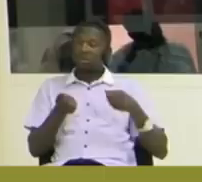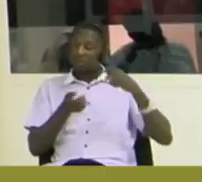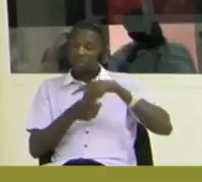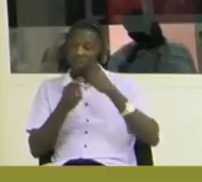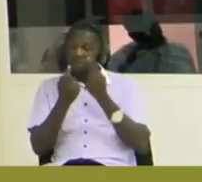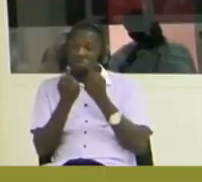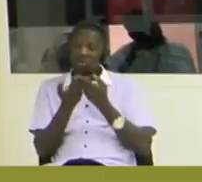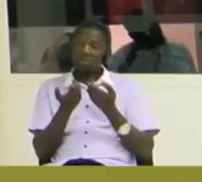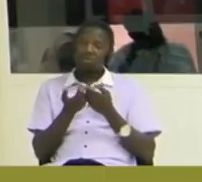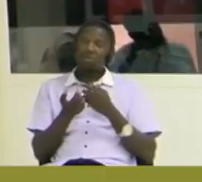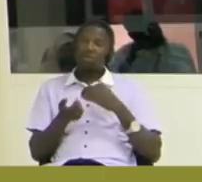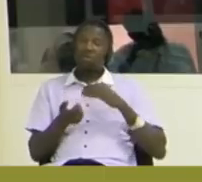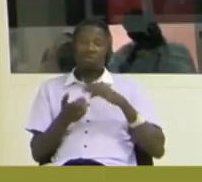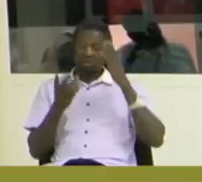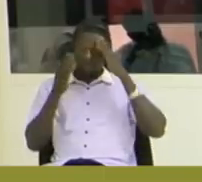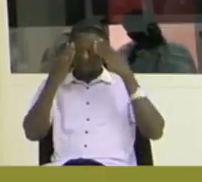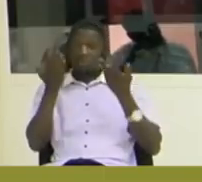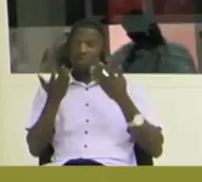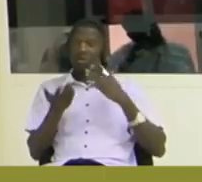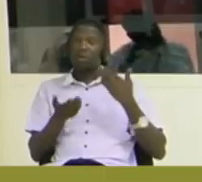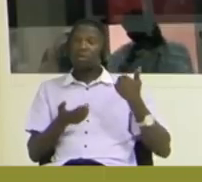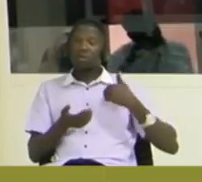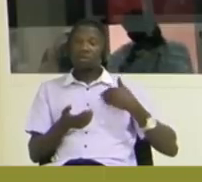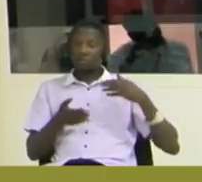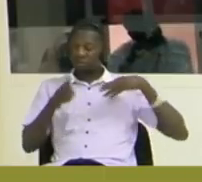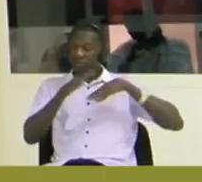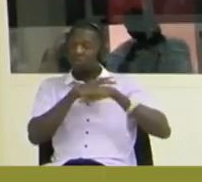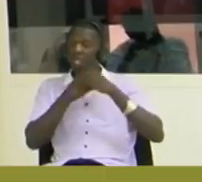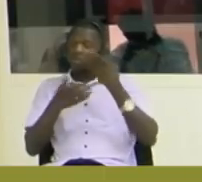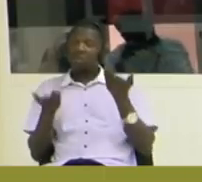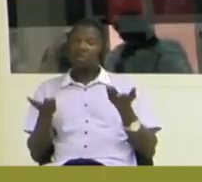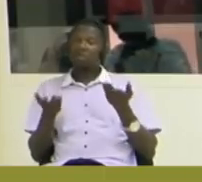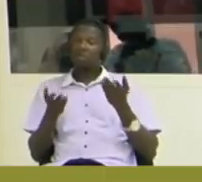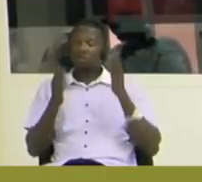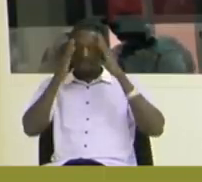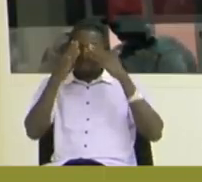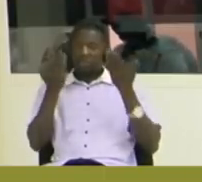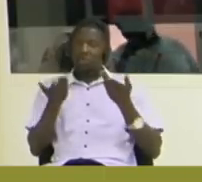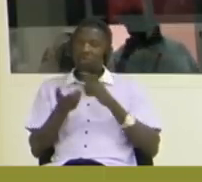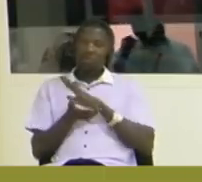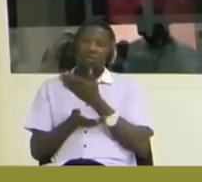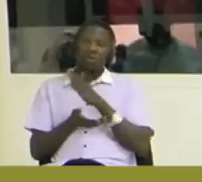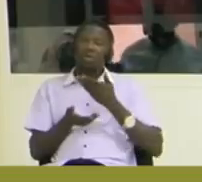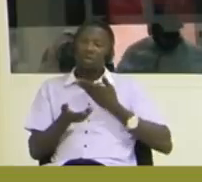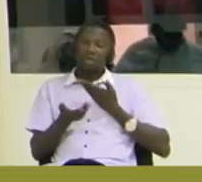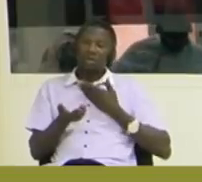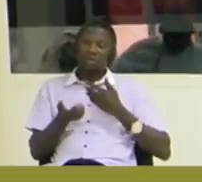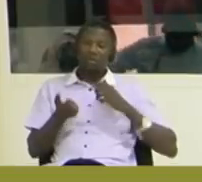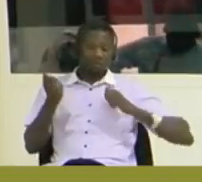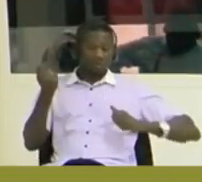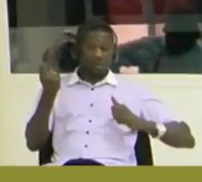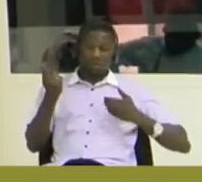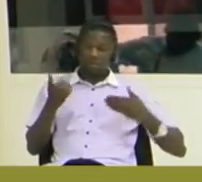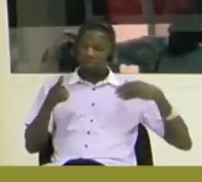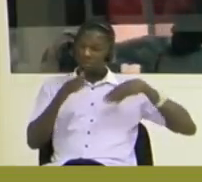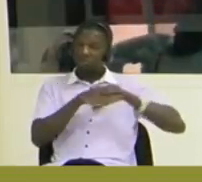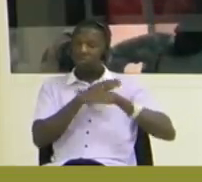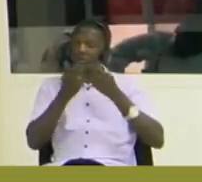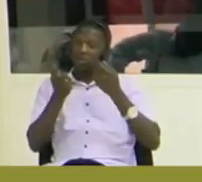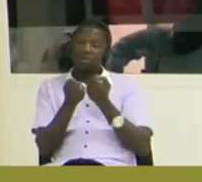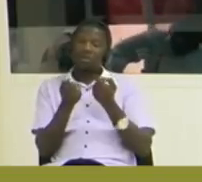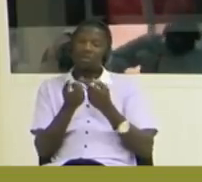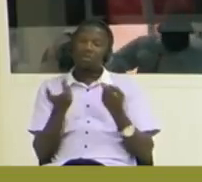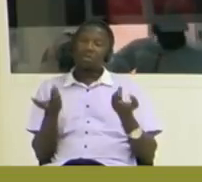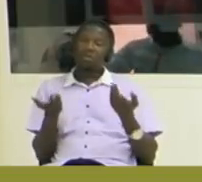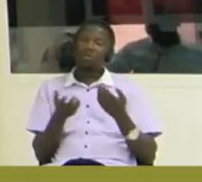not known whether people were coming in. It was not known whether there were arms that were being brought in.